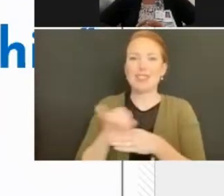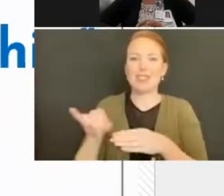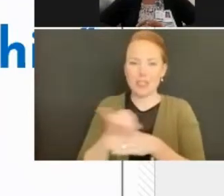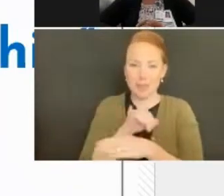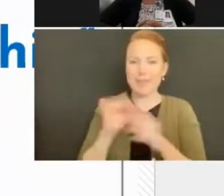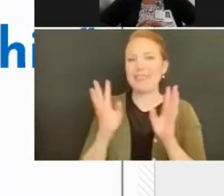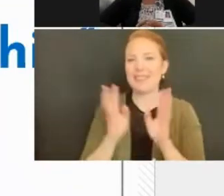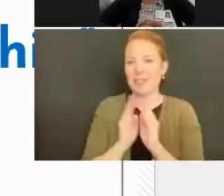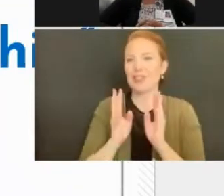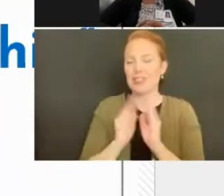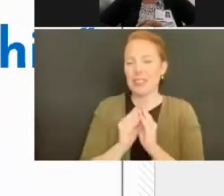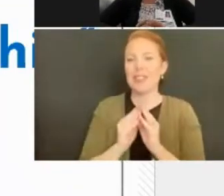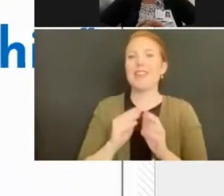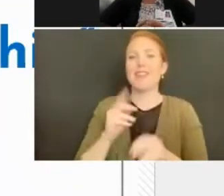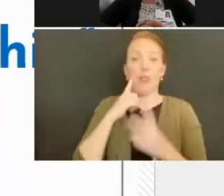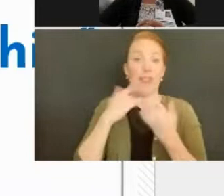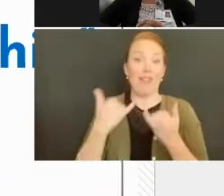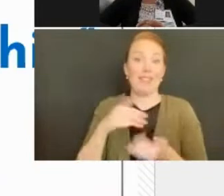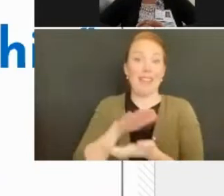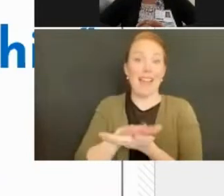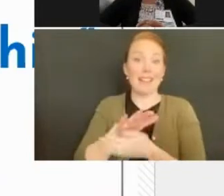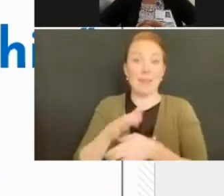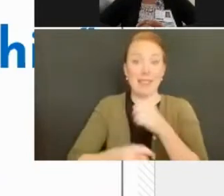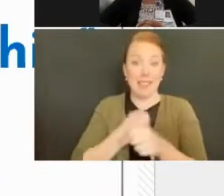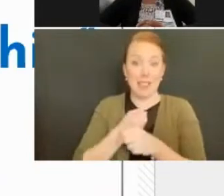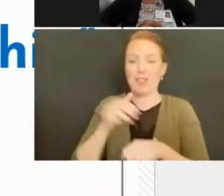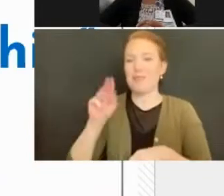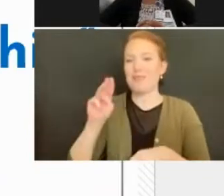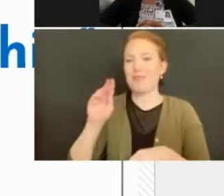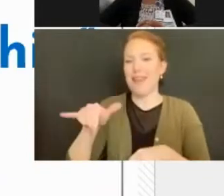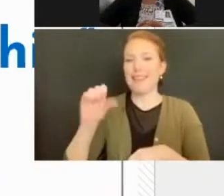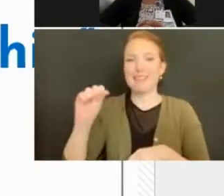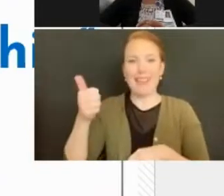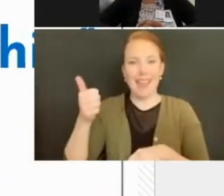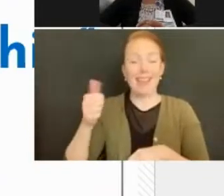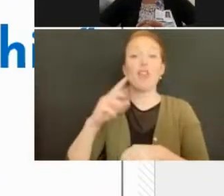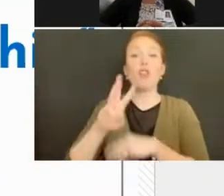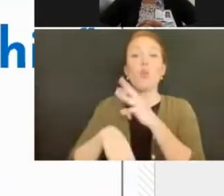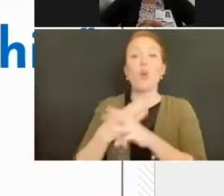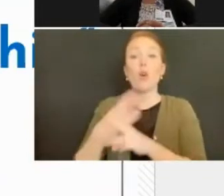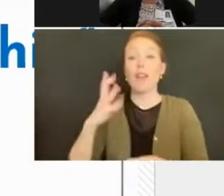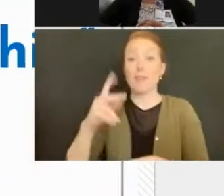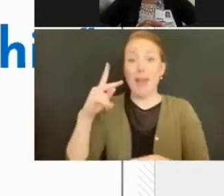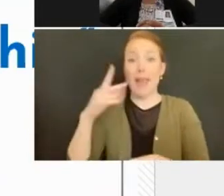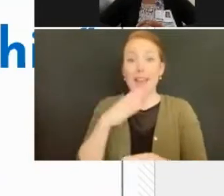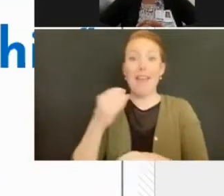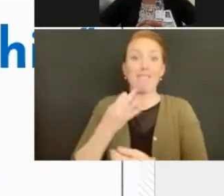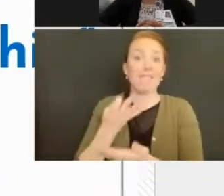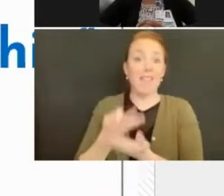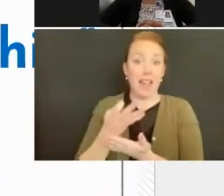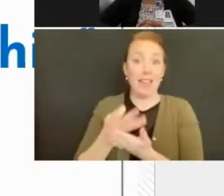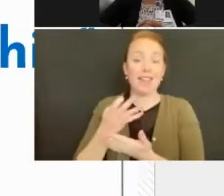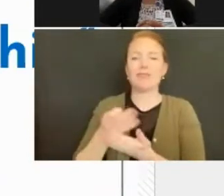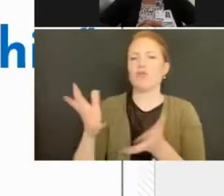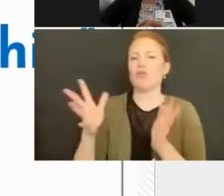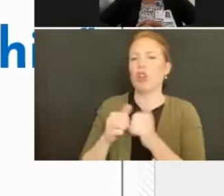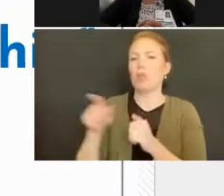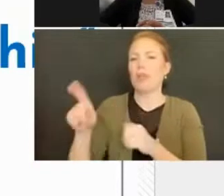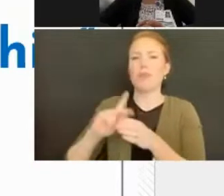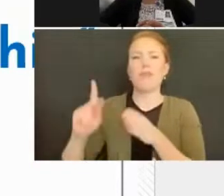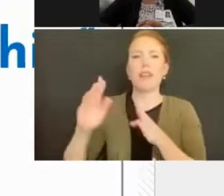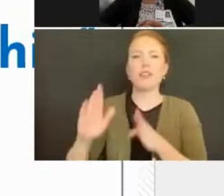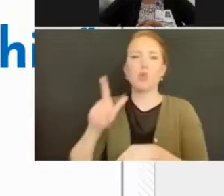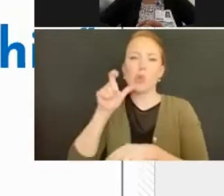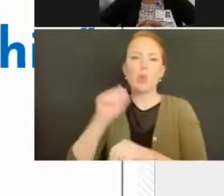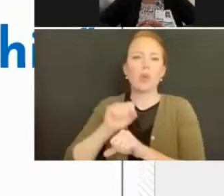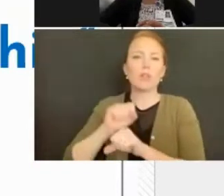will of this academic year will be on May 10th, the world of banking and finance. We're talking to a professional who works for an